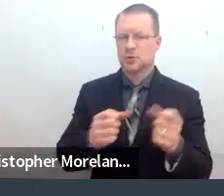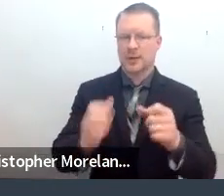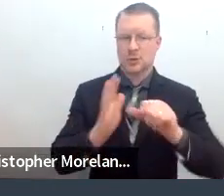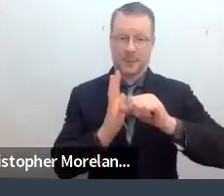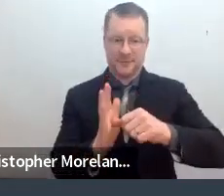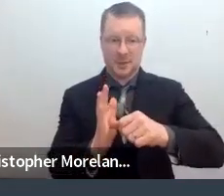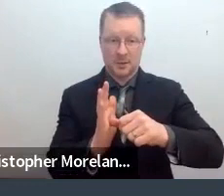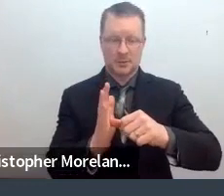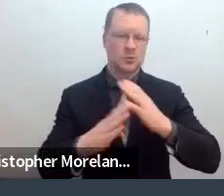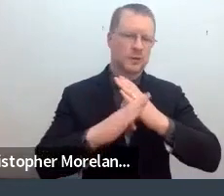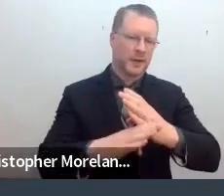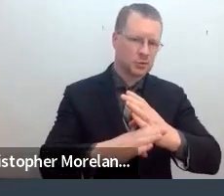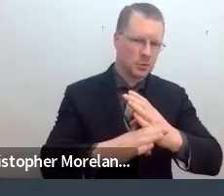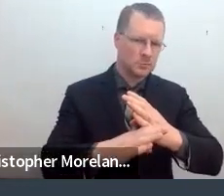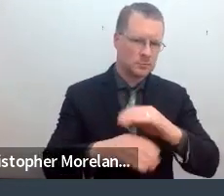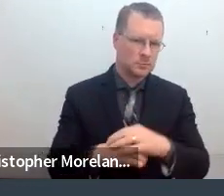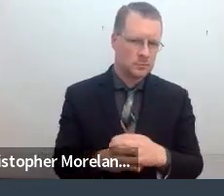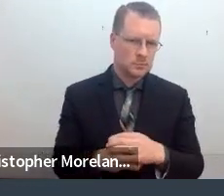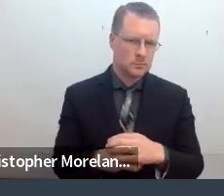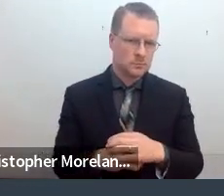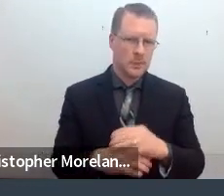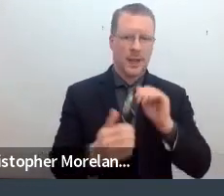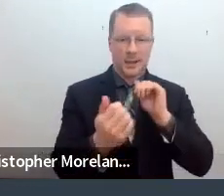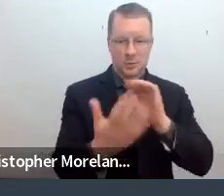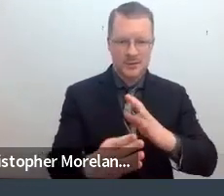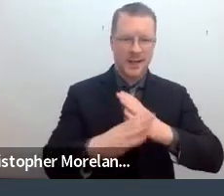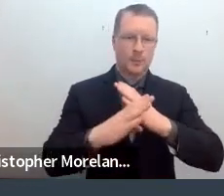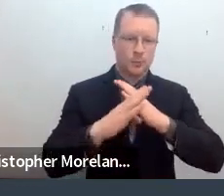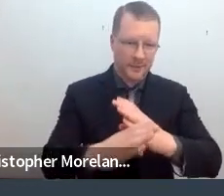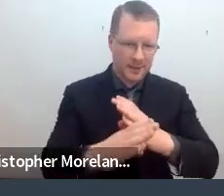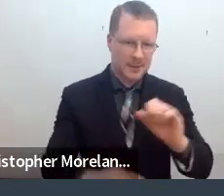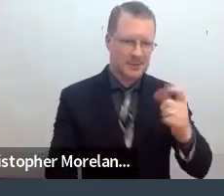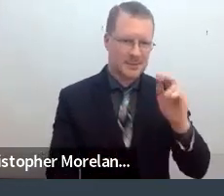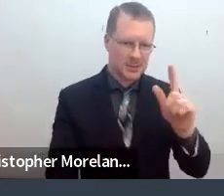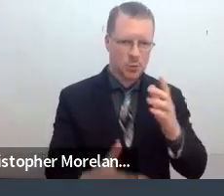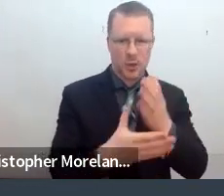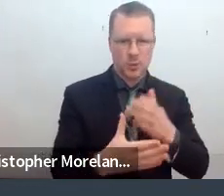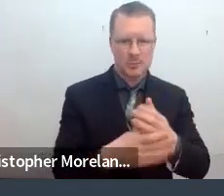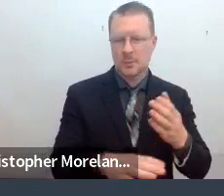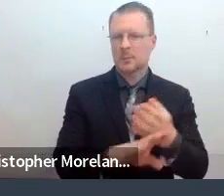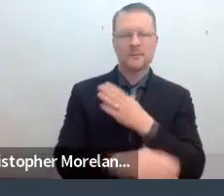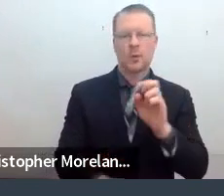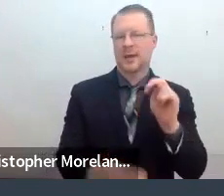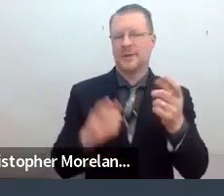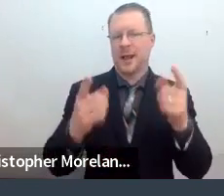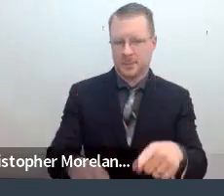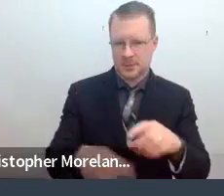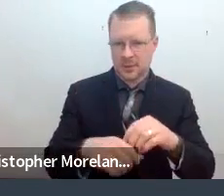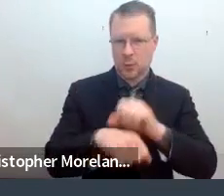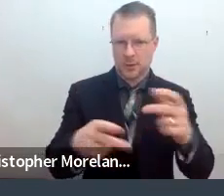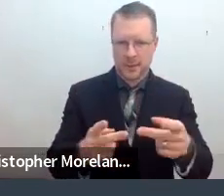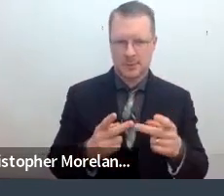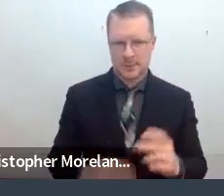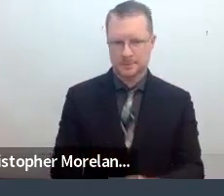this. The first strategy emphasized was prevention, addressing and preventing sexual